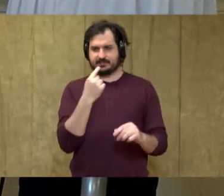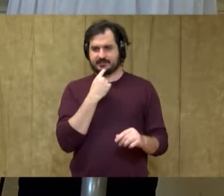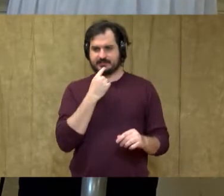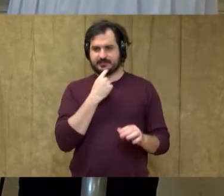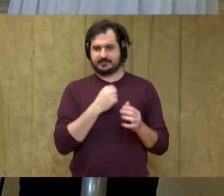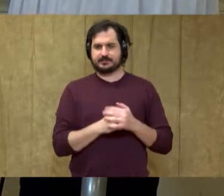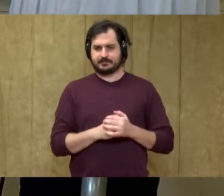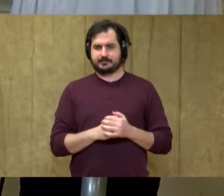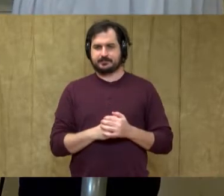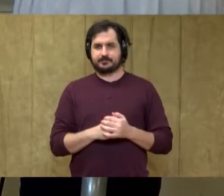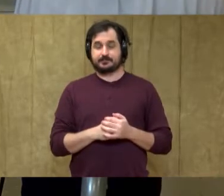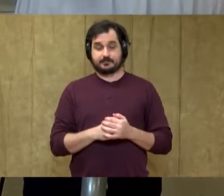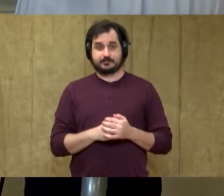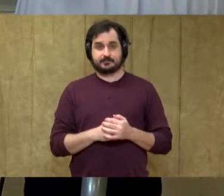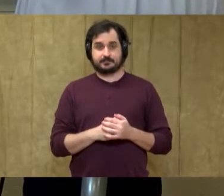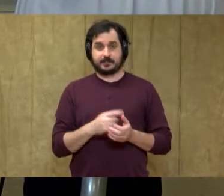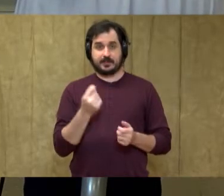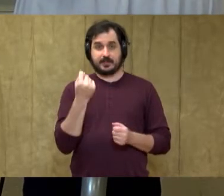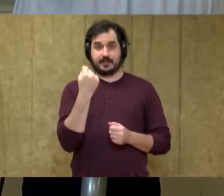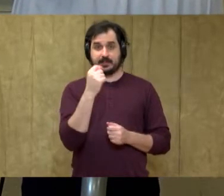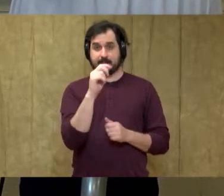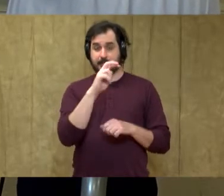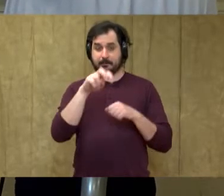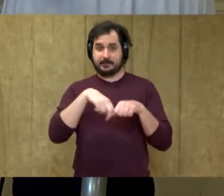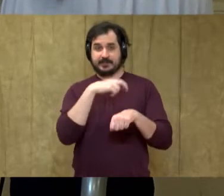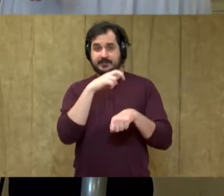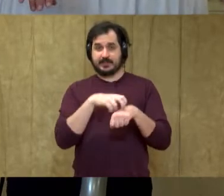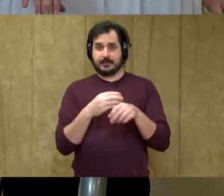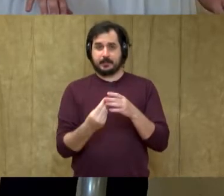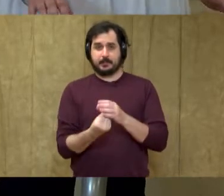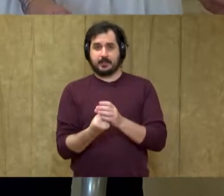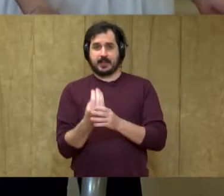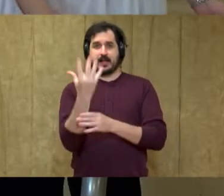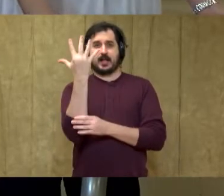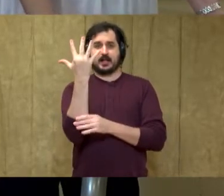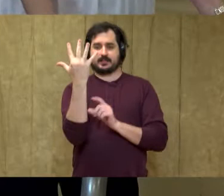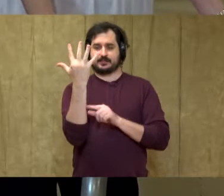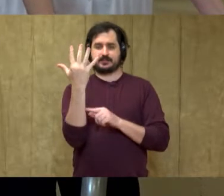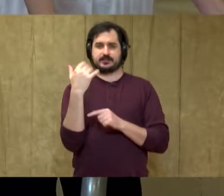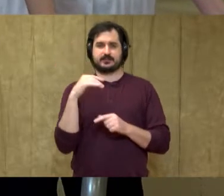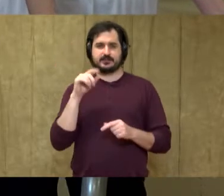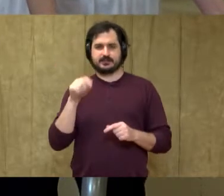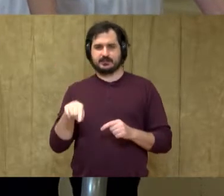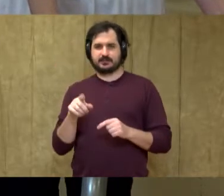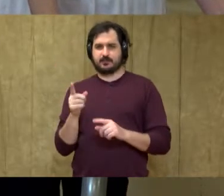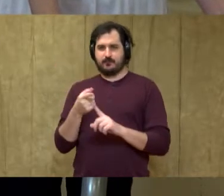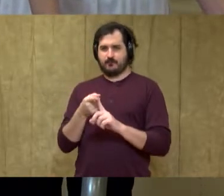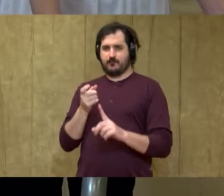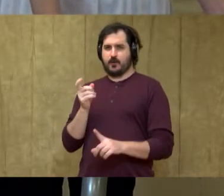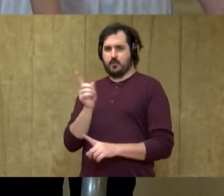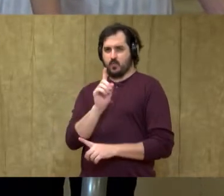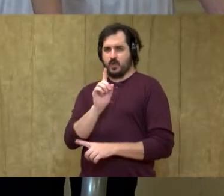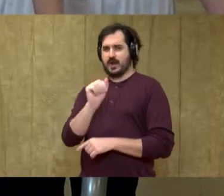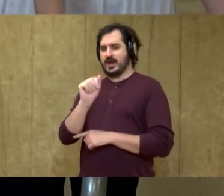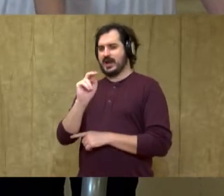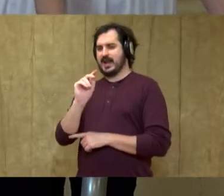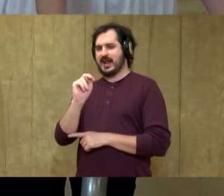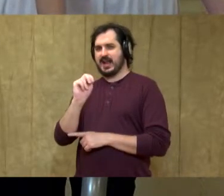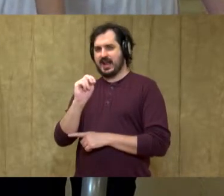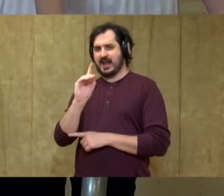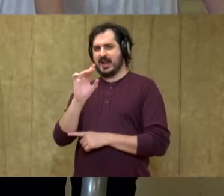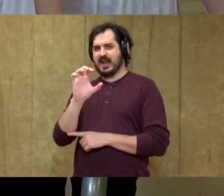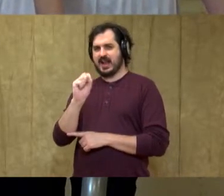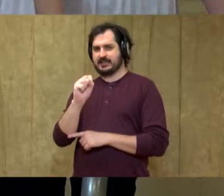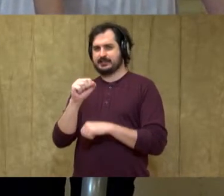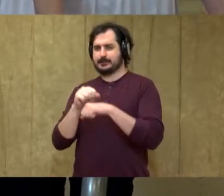the potato plant is native to the Andes mountain region of South America. And